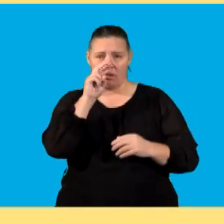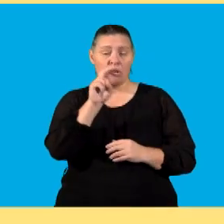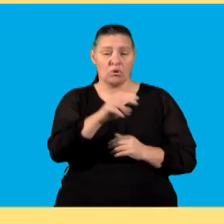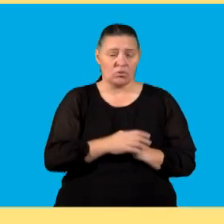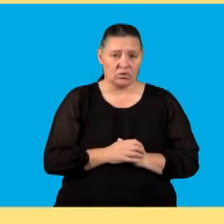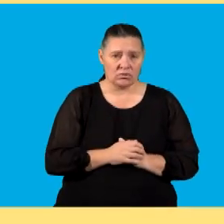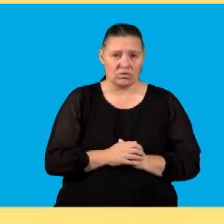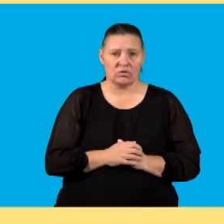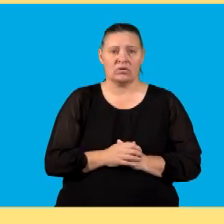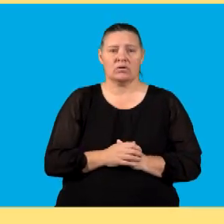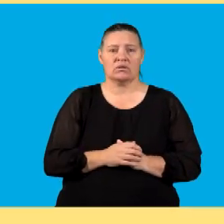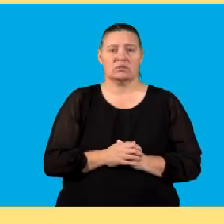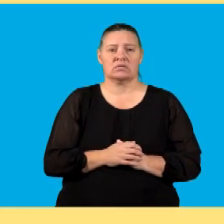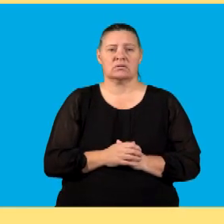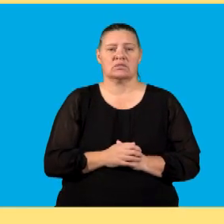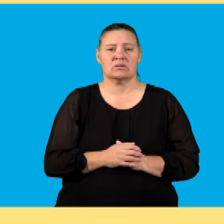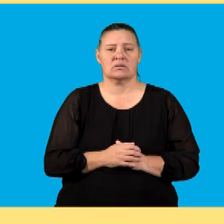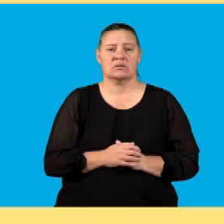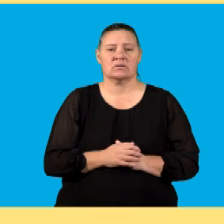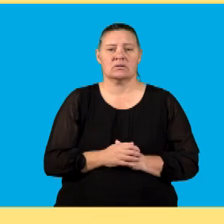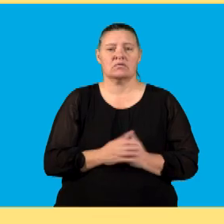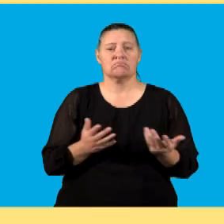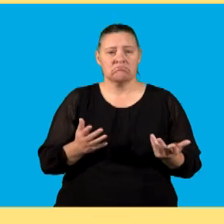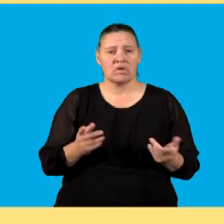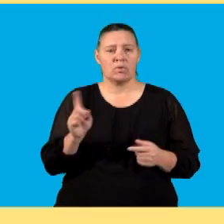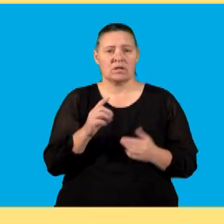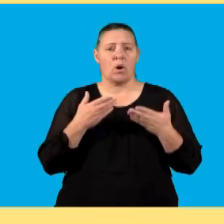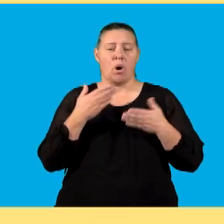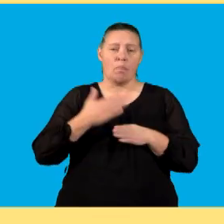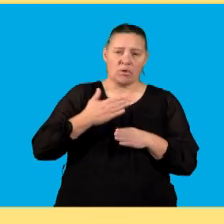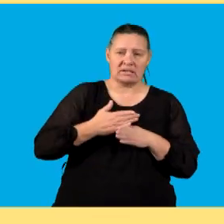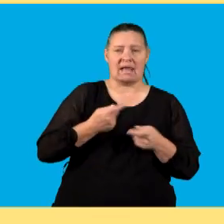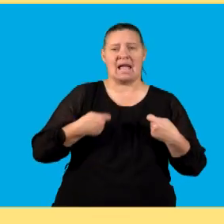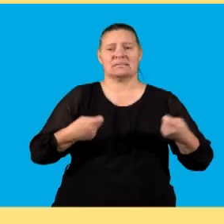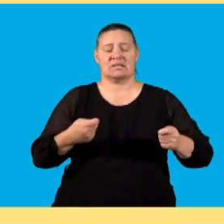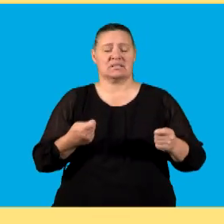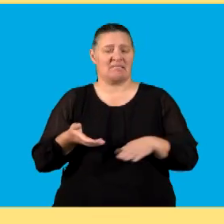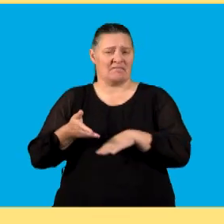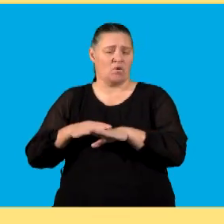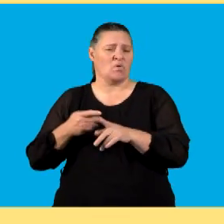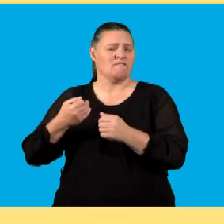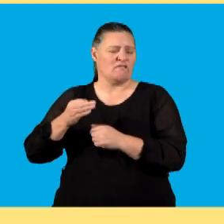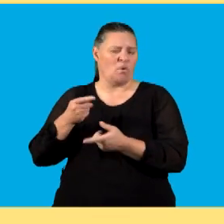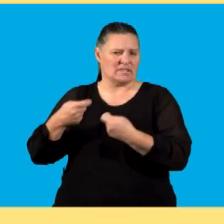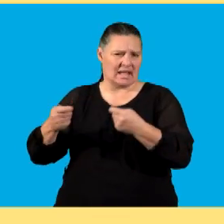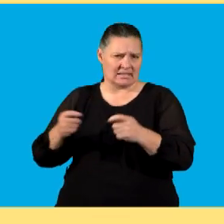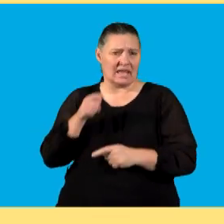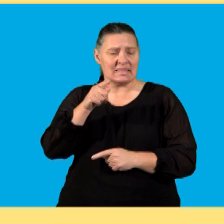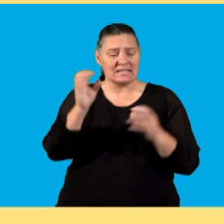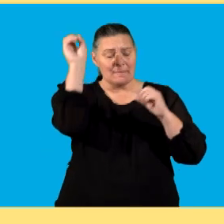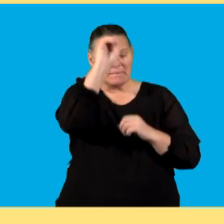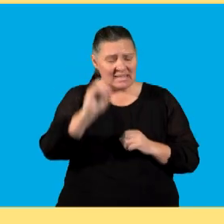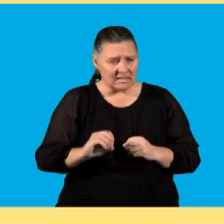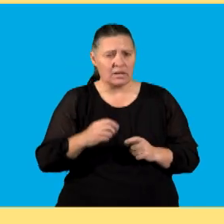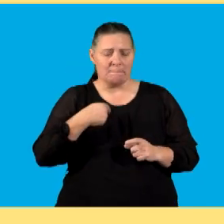look at is operating expenses on sales. This is a financial indicator that calculates the